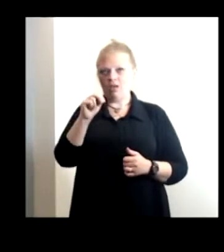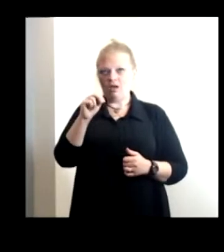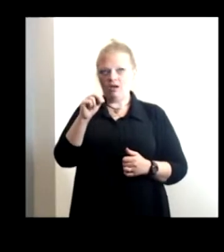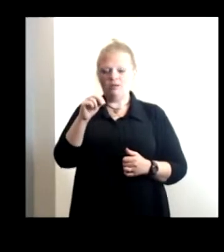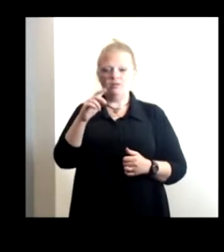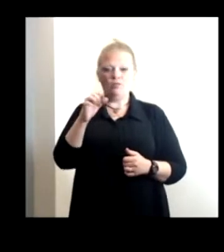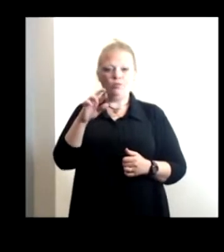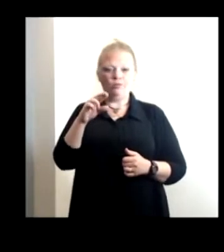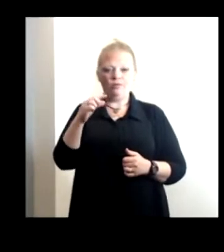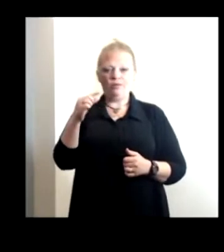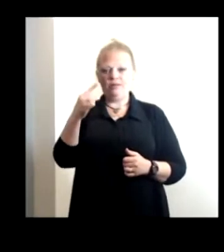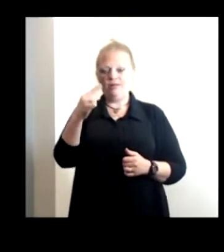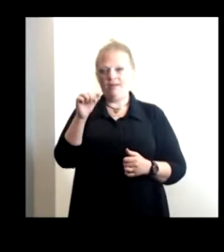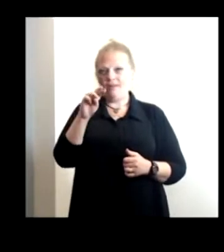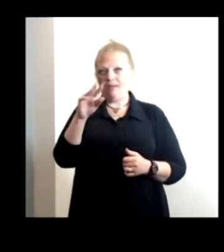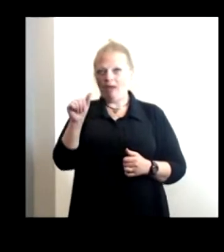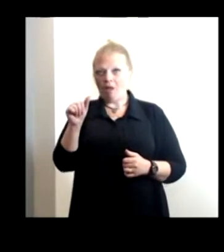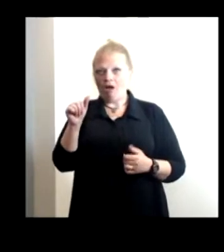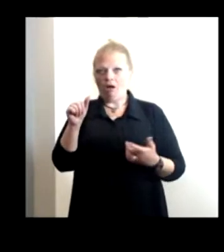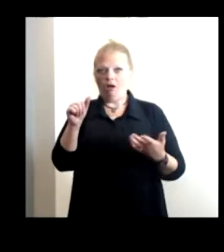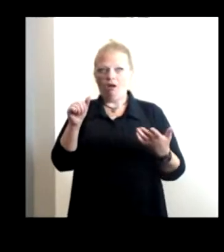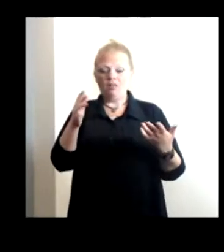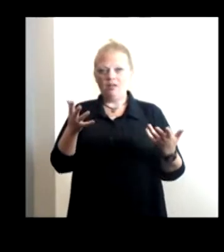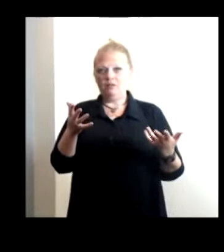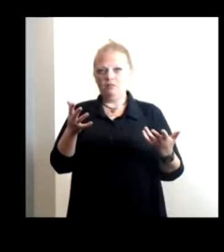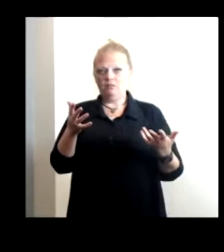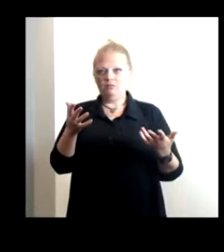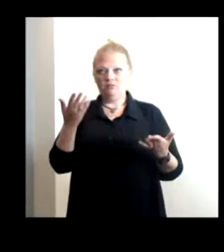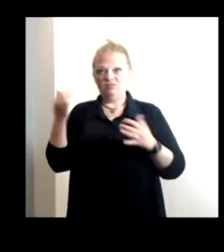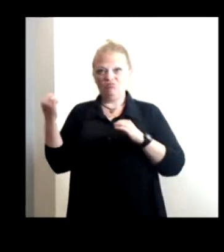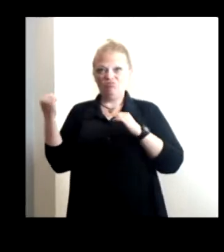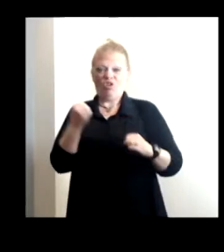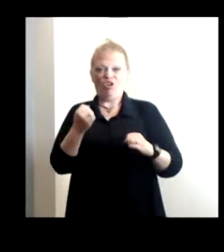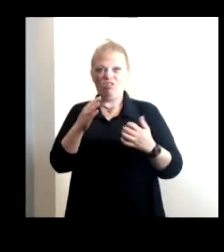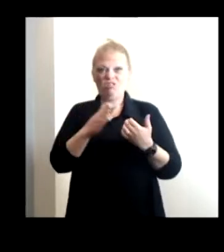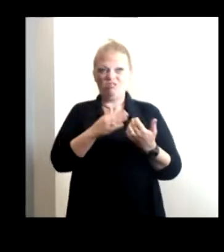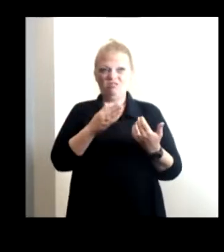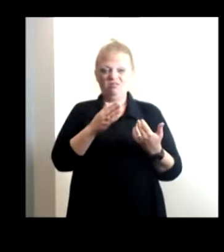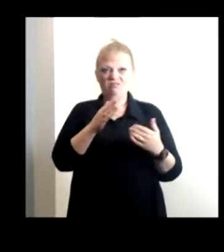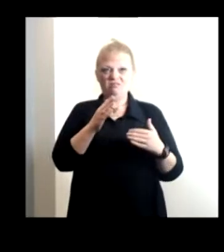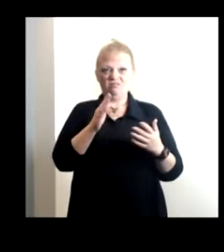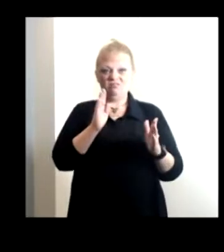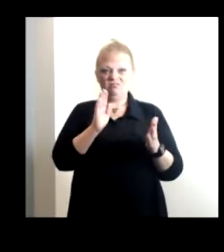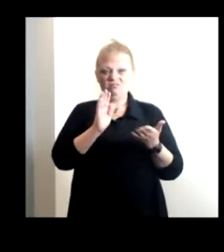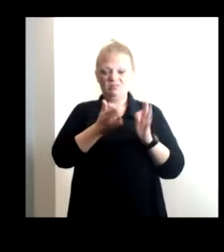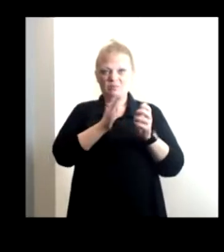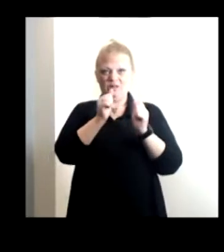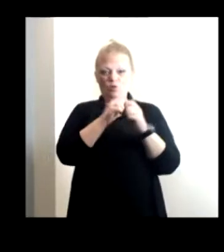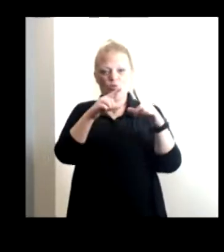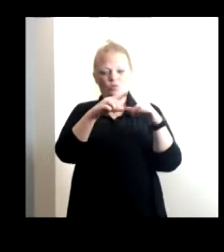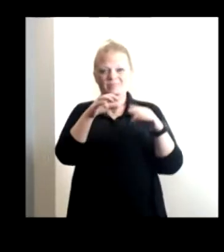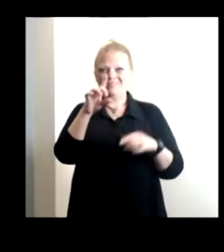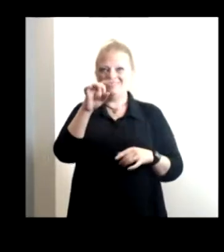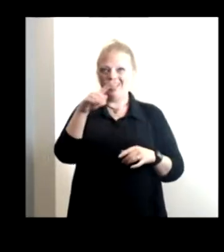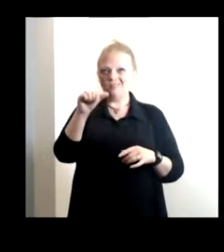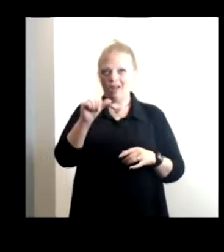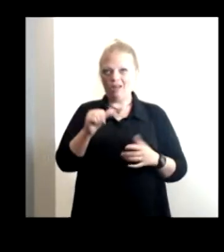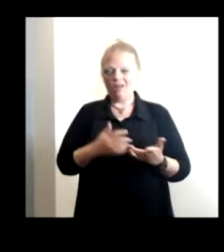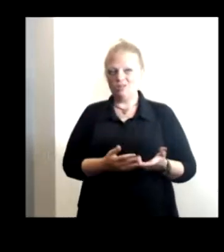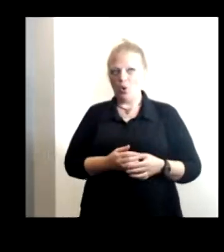variant? And maybe those are even stronger than the Delta variant. And why do we have variants? Because